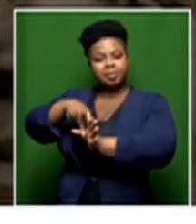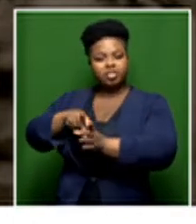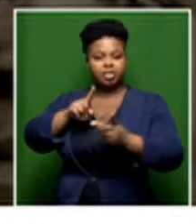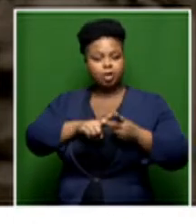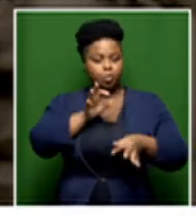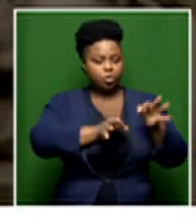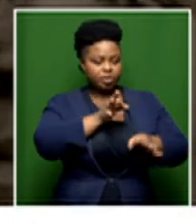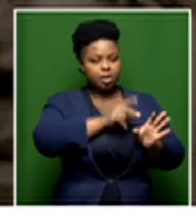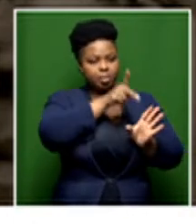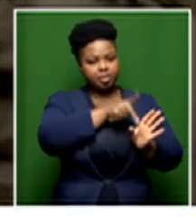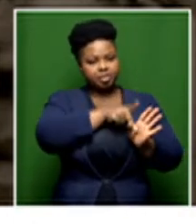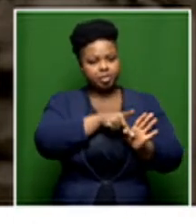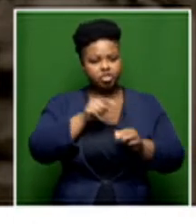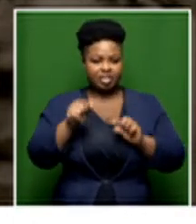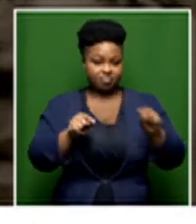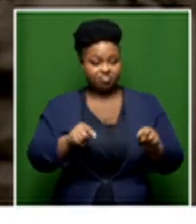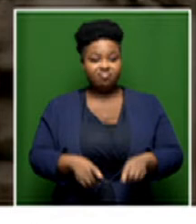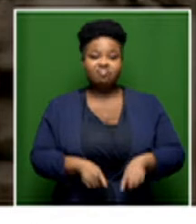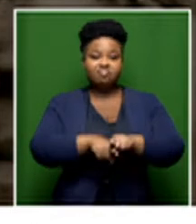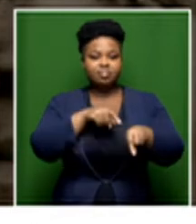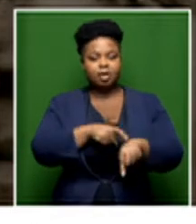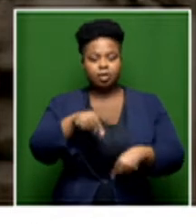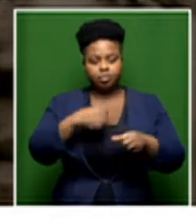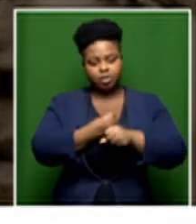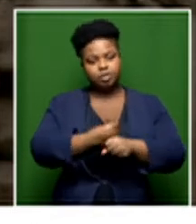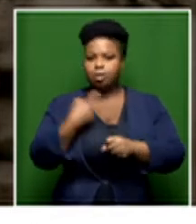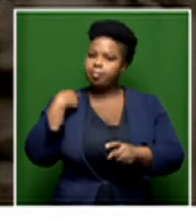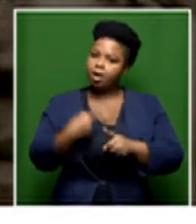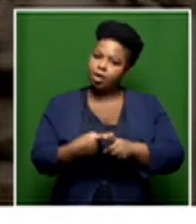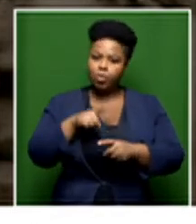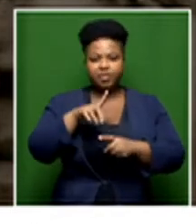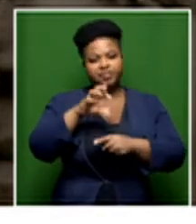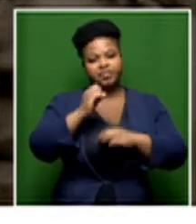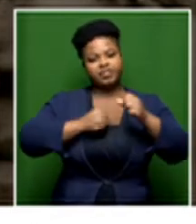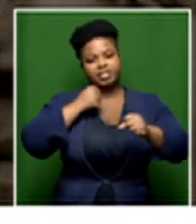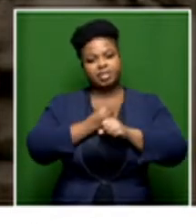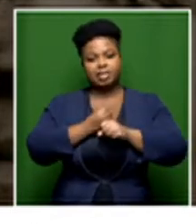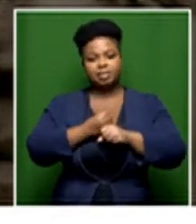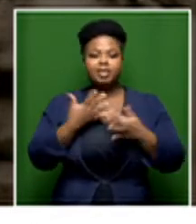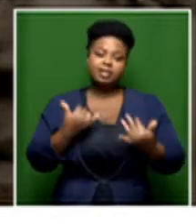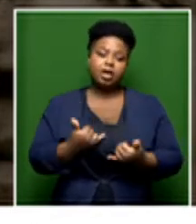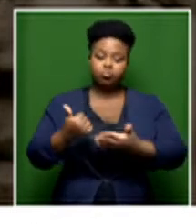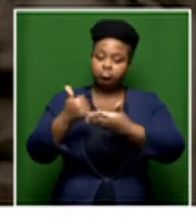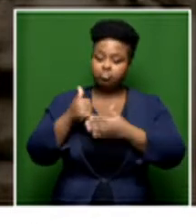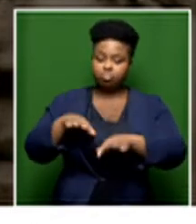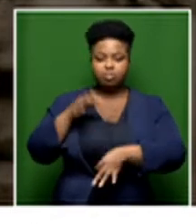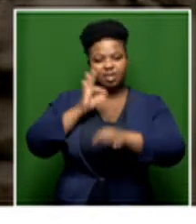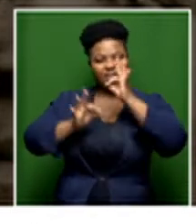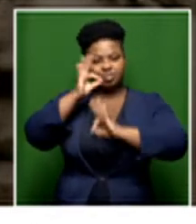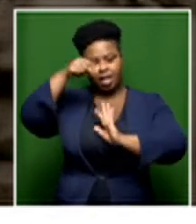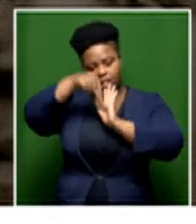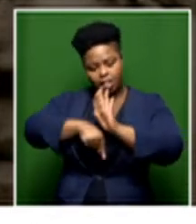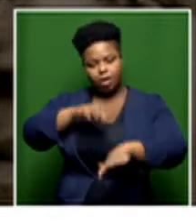church and, of course, on the political front. And this year, she would have turned 150 years old. And to help us unpack